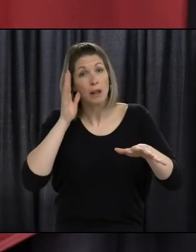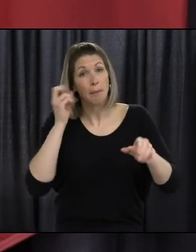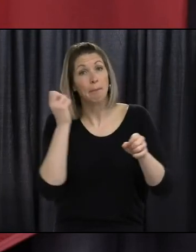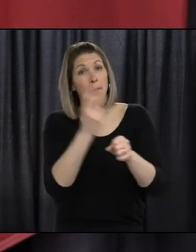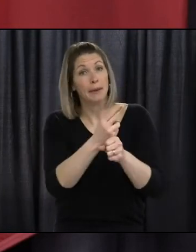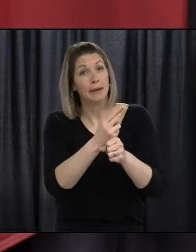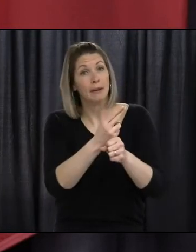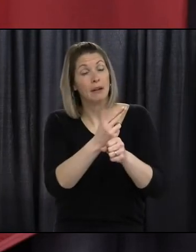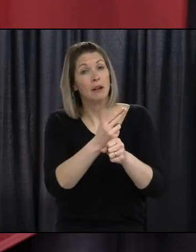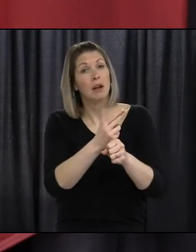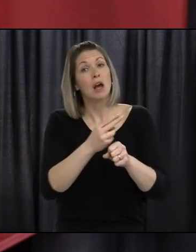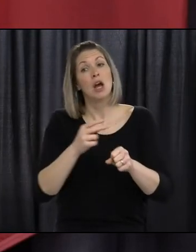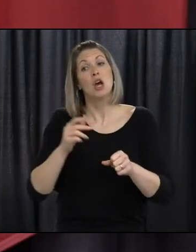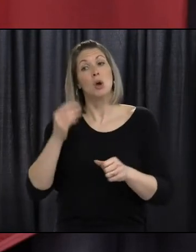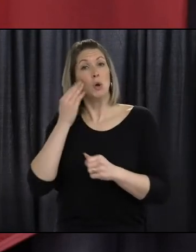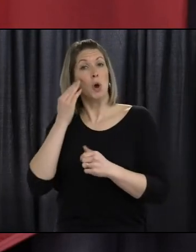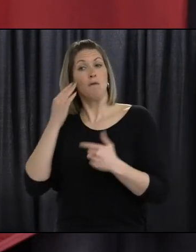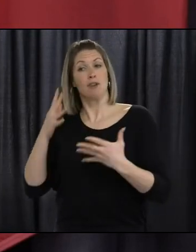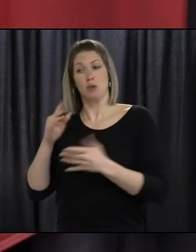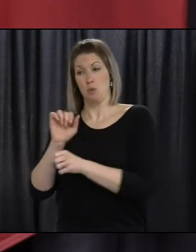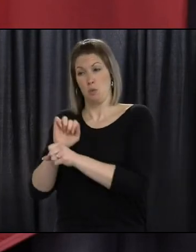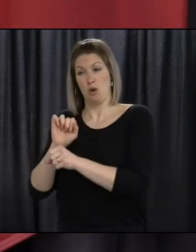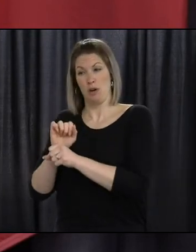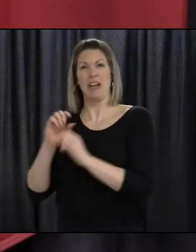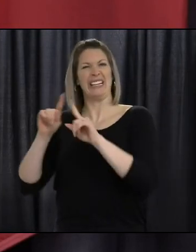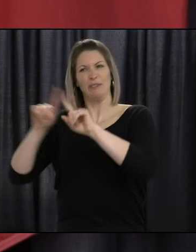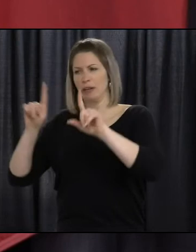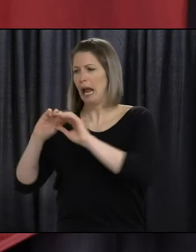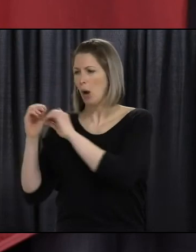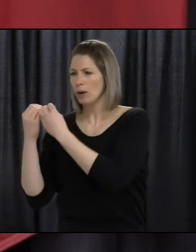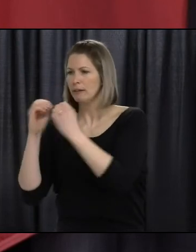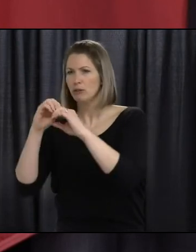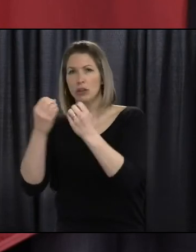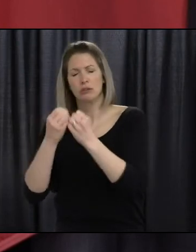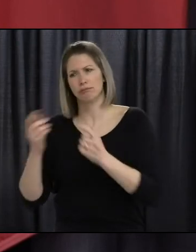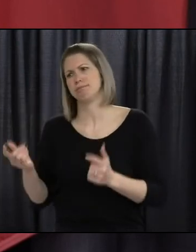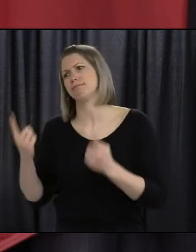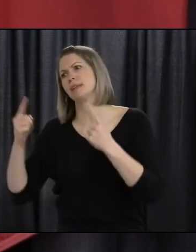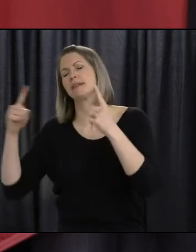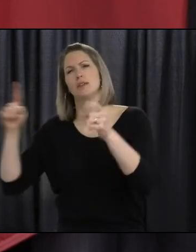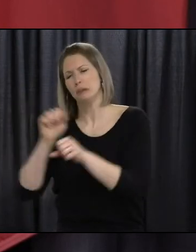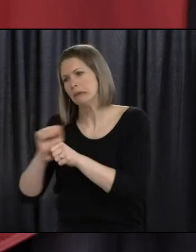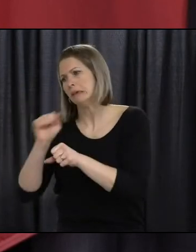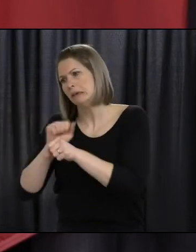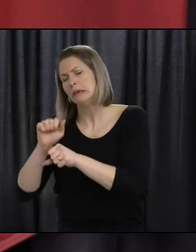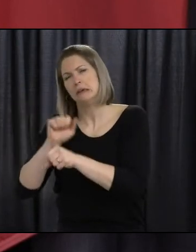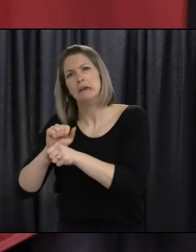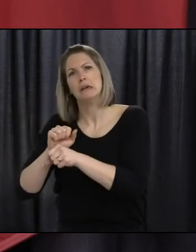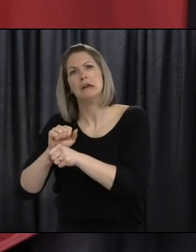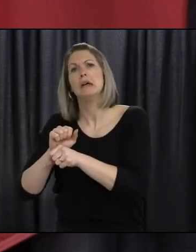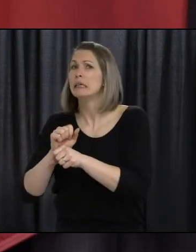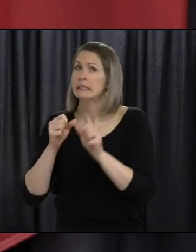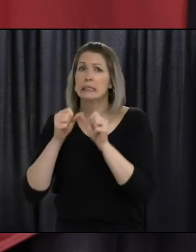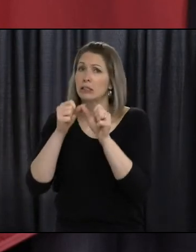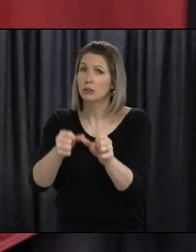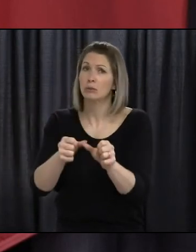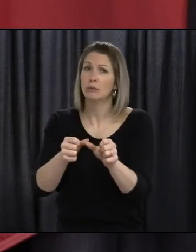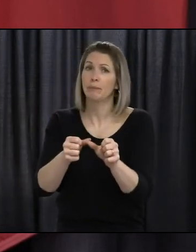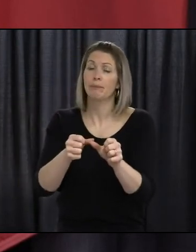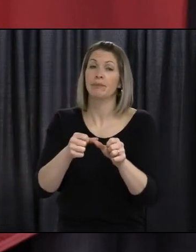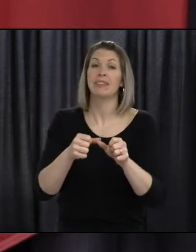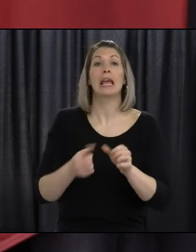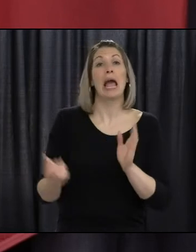people. But we also must recognize the great work that people do in our society. And once again, on Sunday of this week, the Confederation building